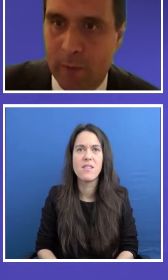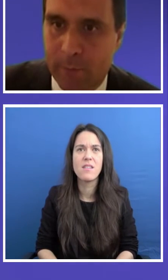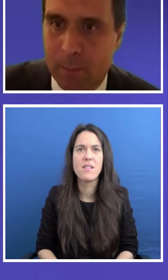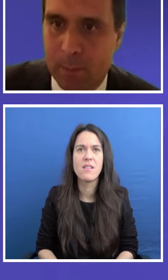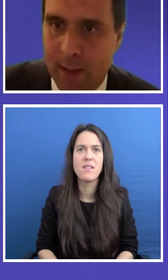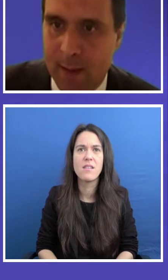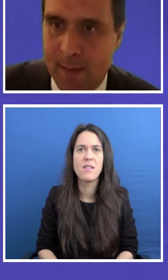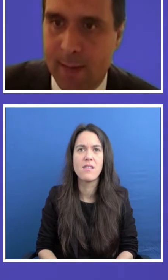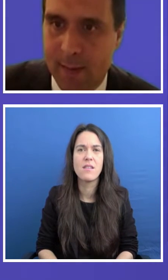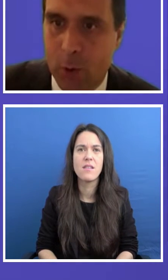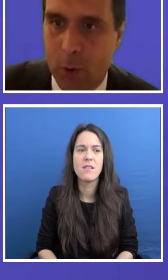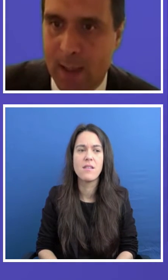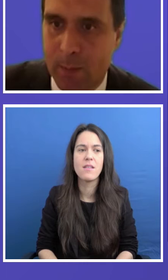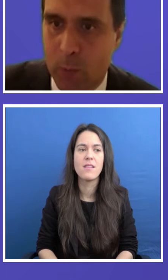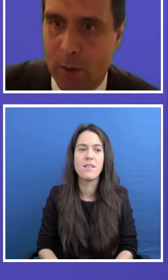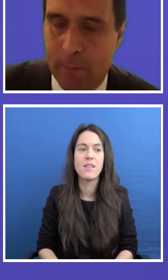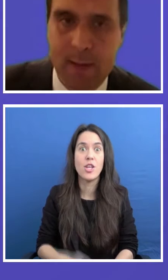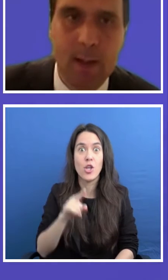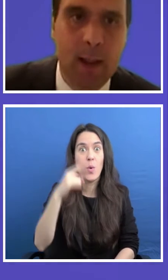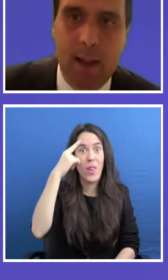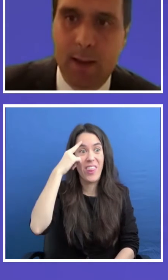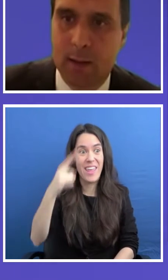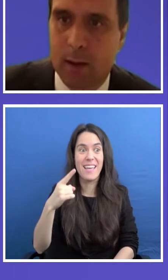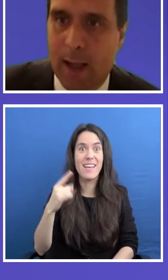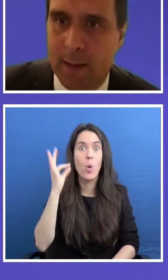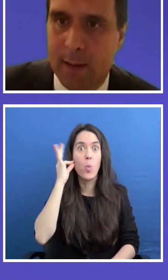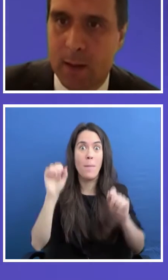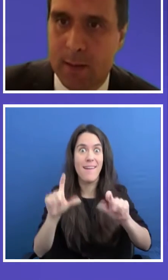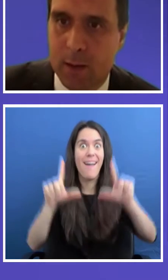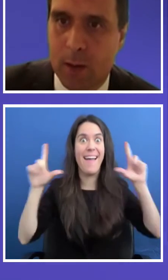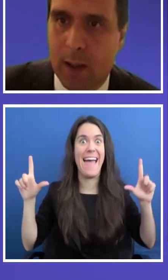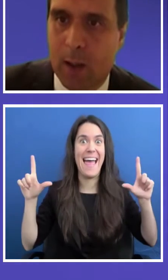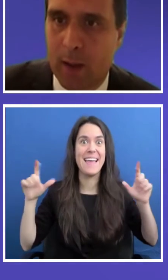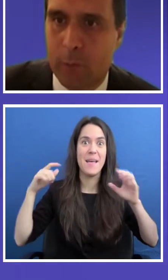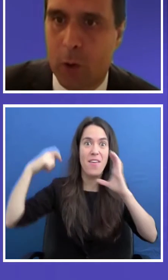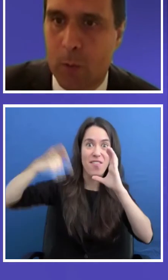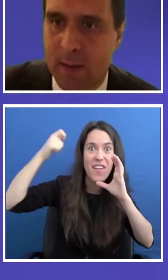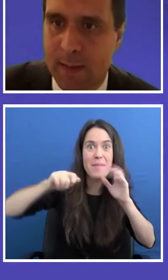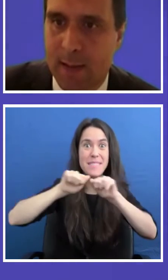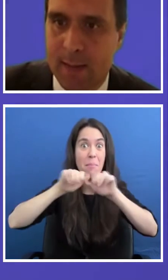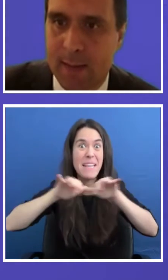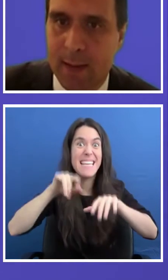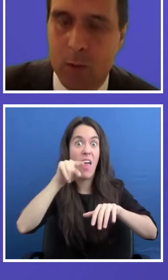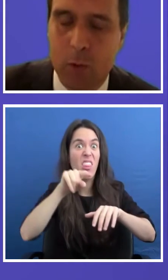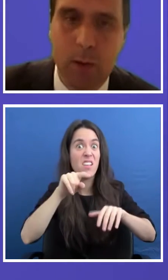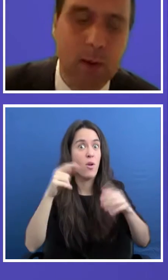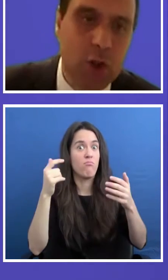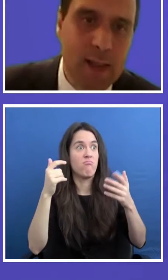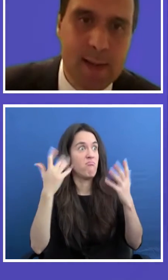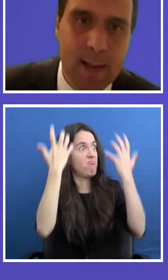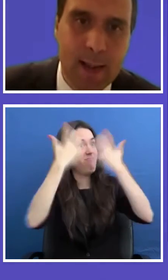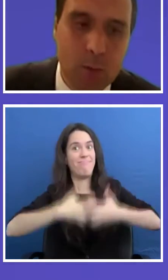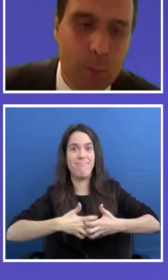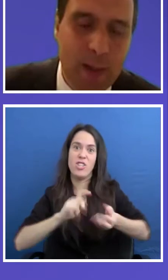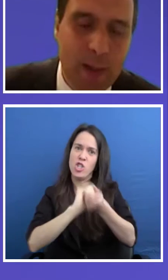and women filmmakers, the stereotypes will revert? I think that our followers mean that